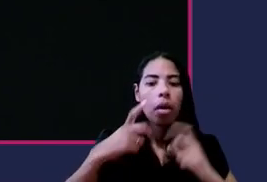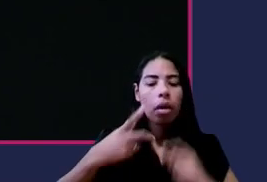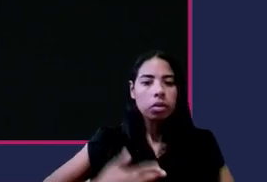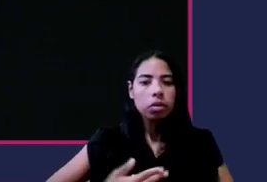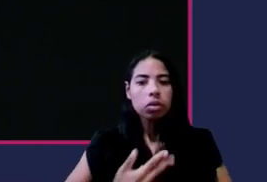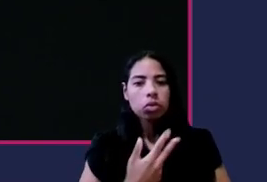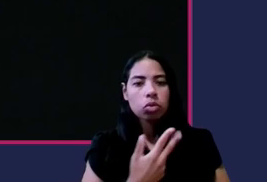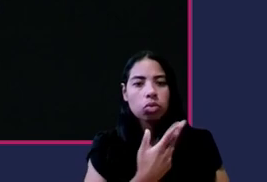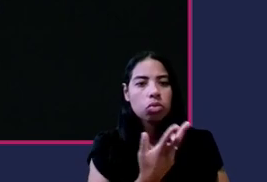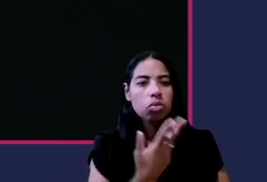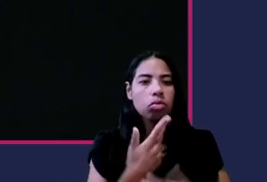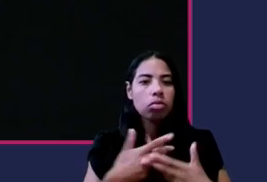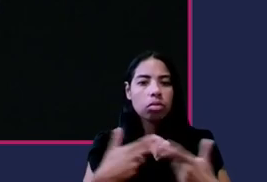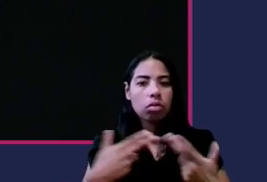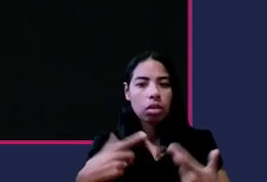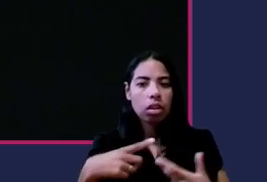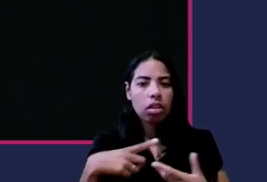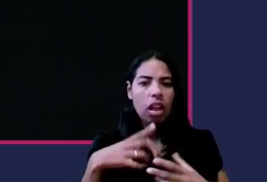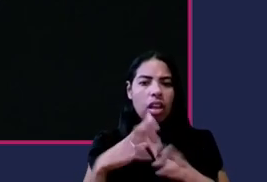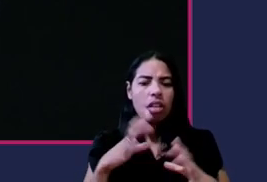with surgery.